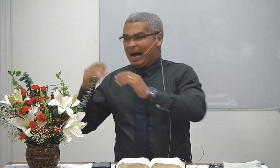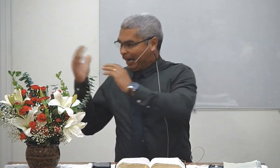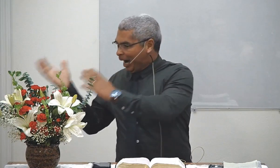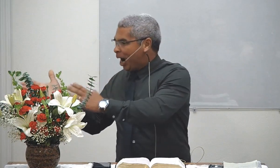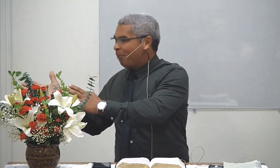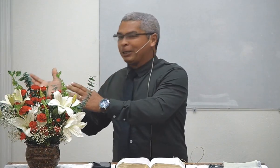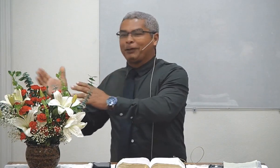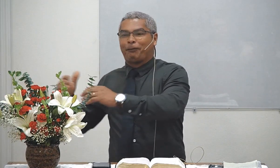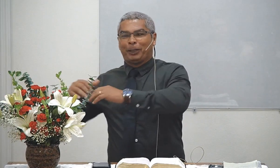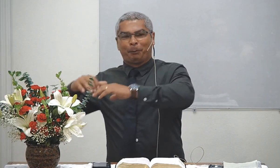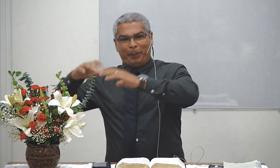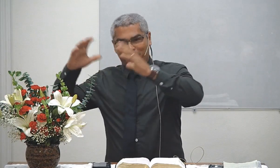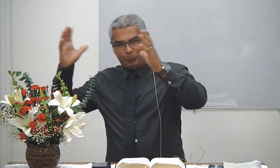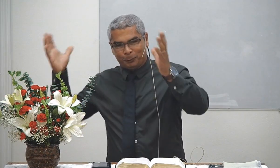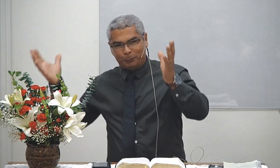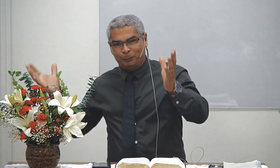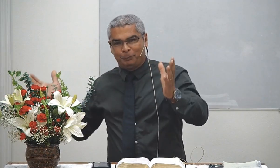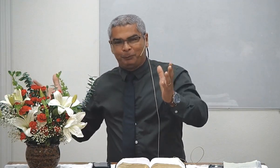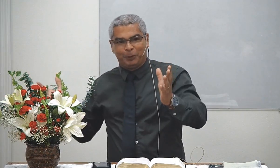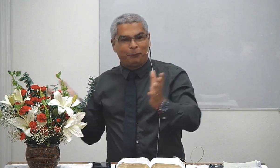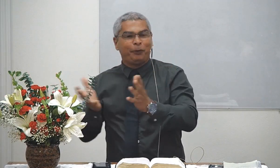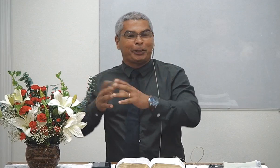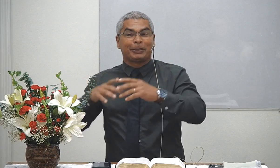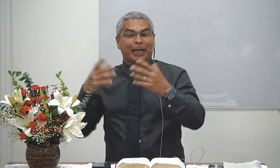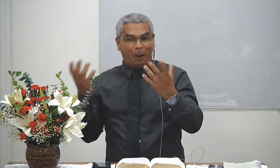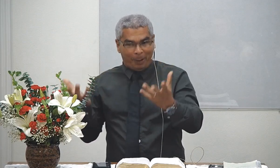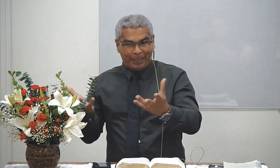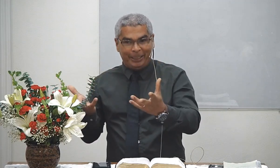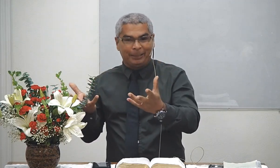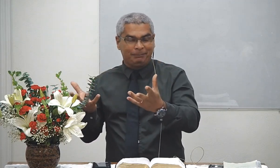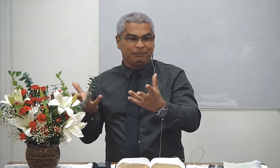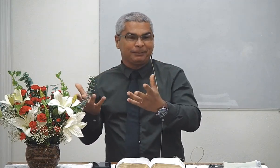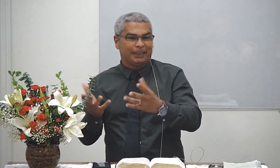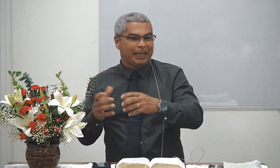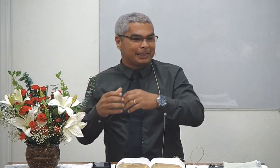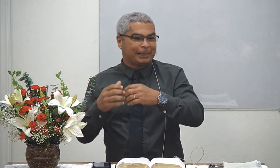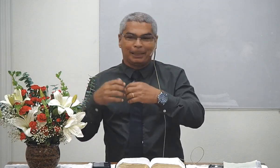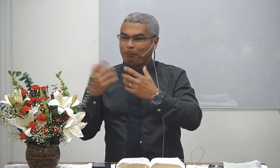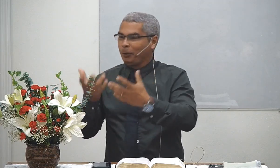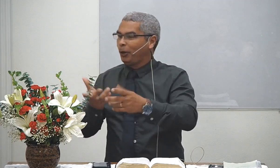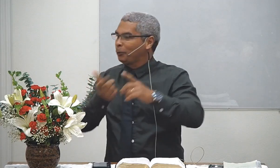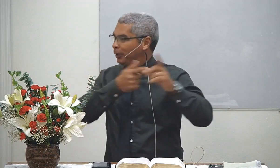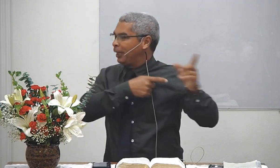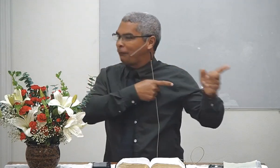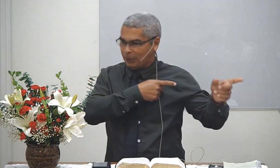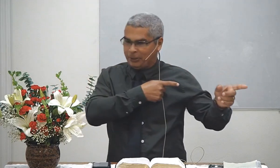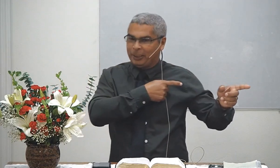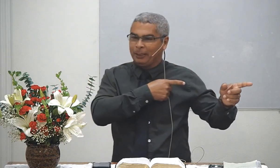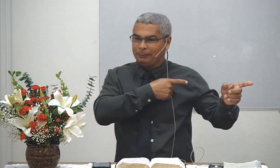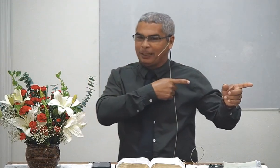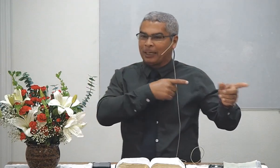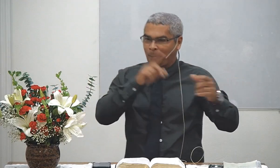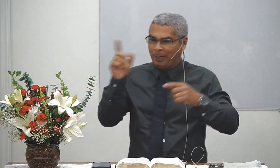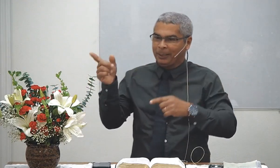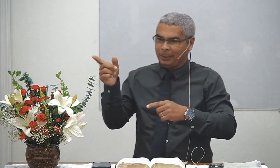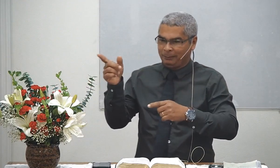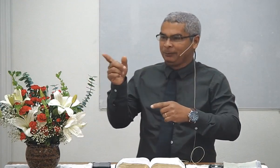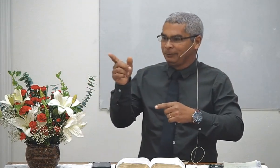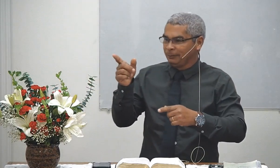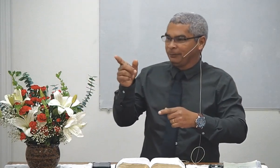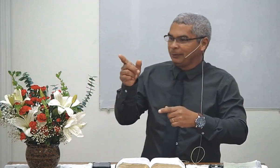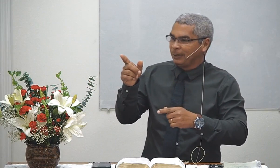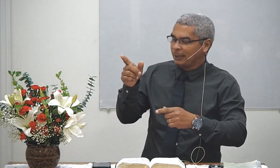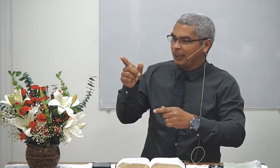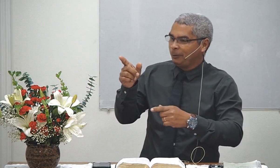moments. Shouldn't we get more? The calm of the day, the ease of the day, and